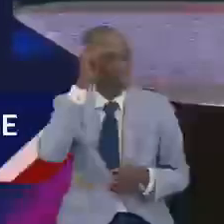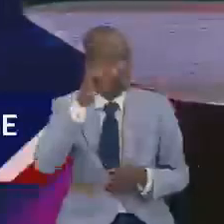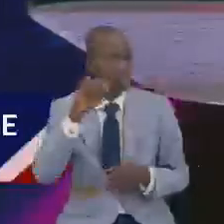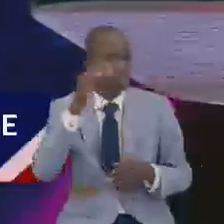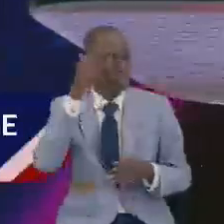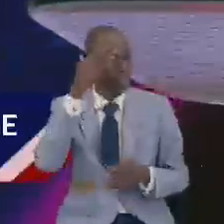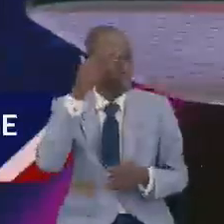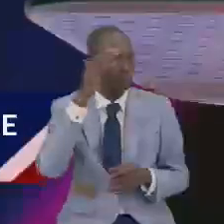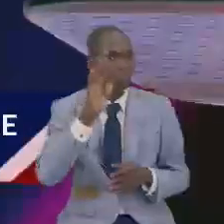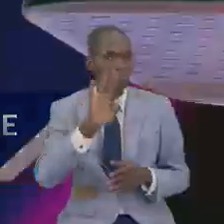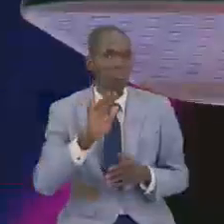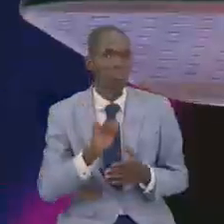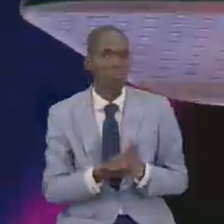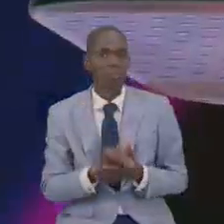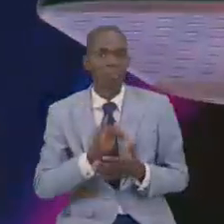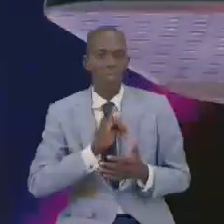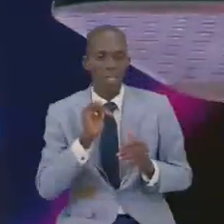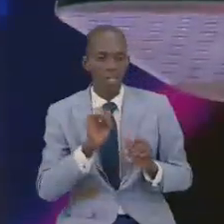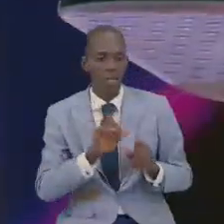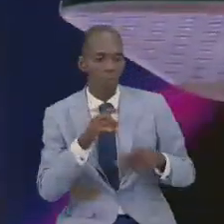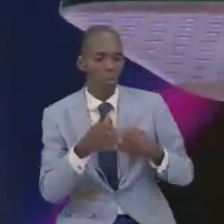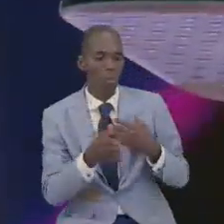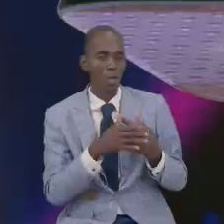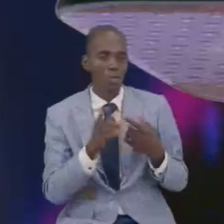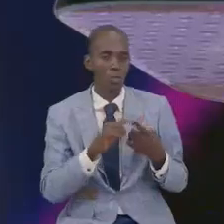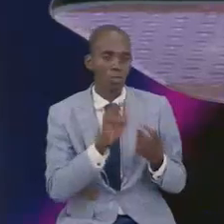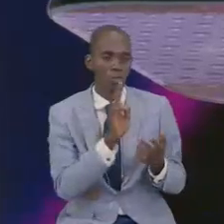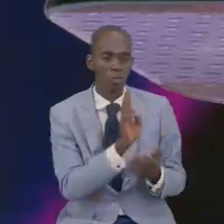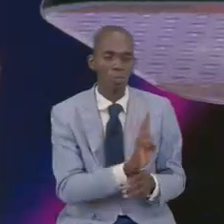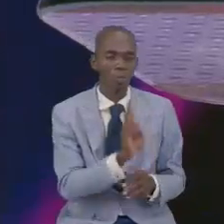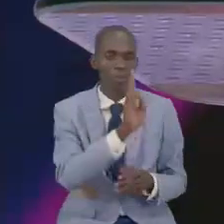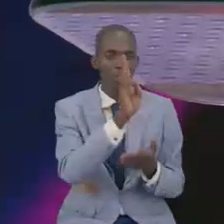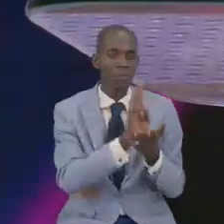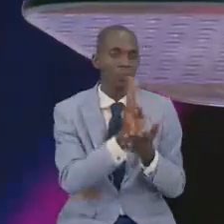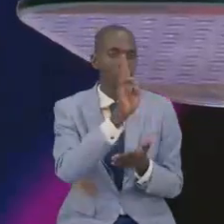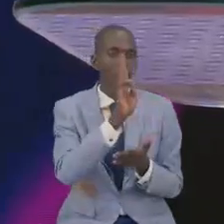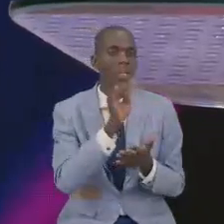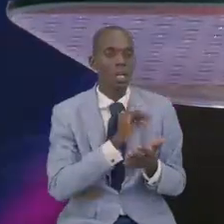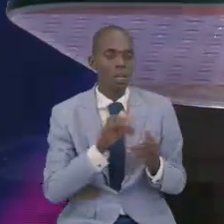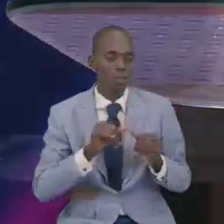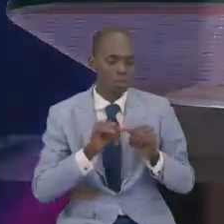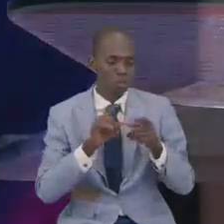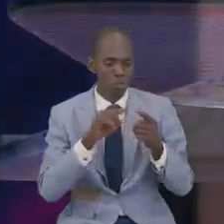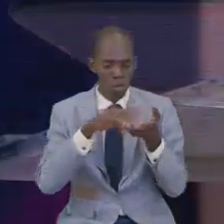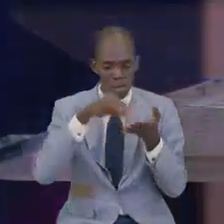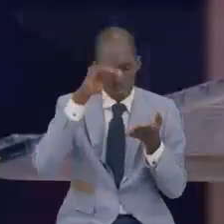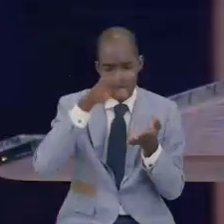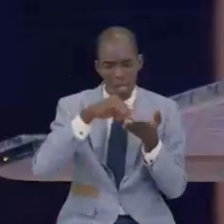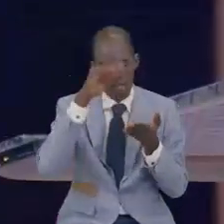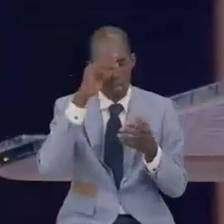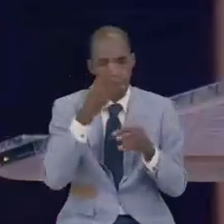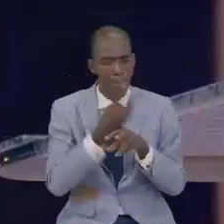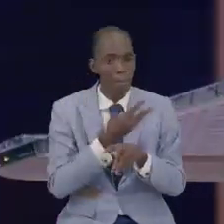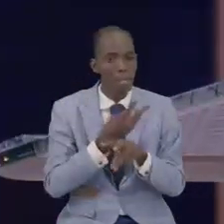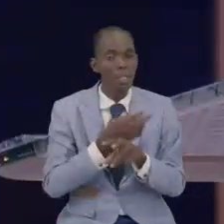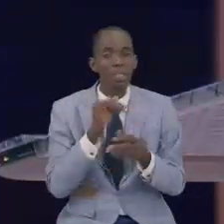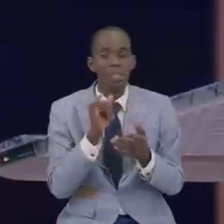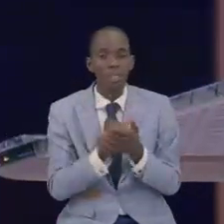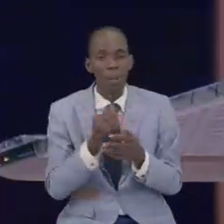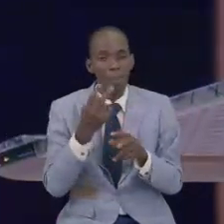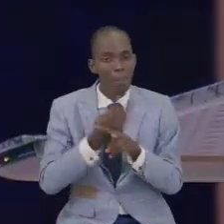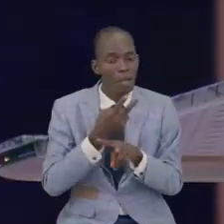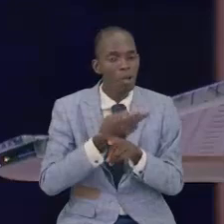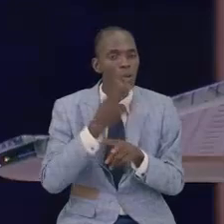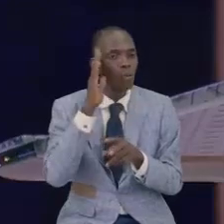I can go back to university and continue learning mathematics. The mathematics will not change my